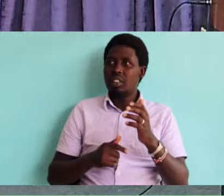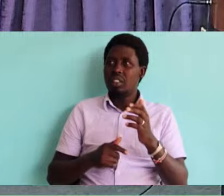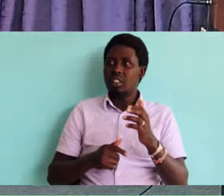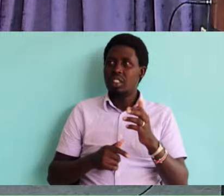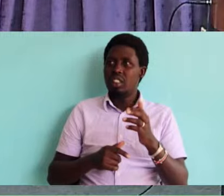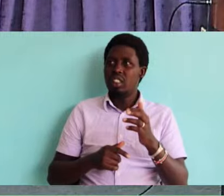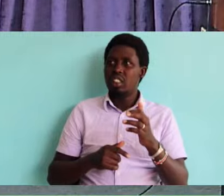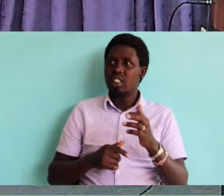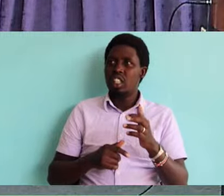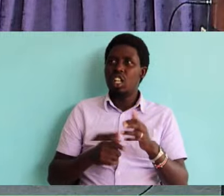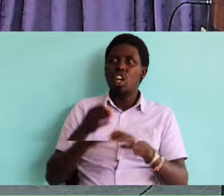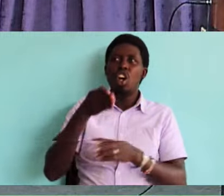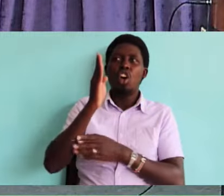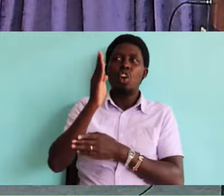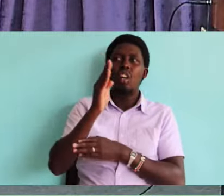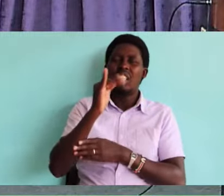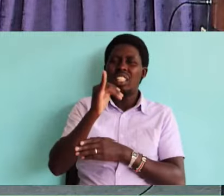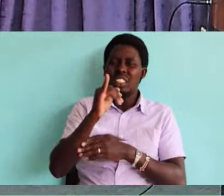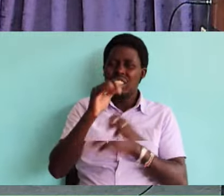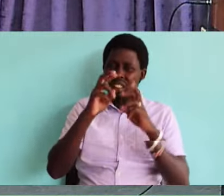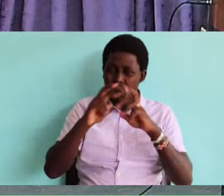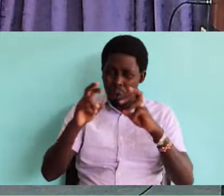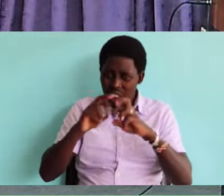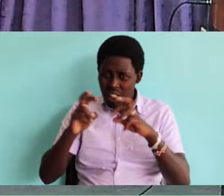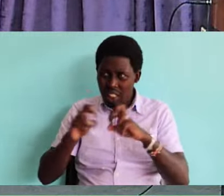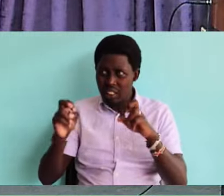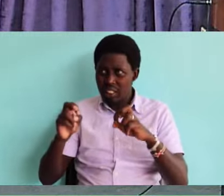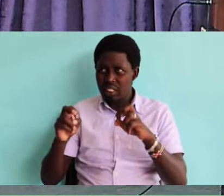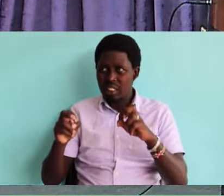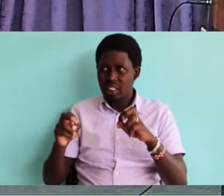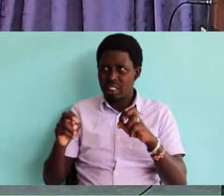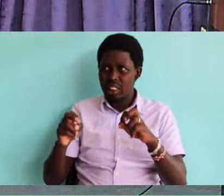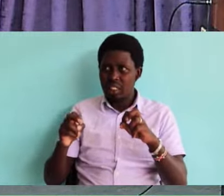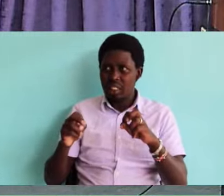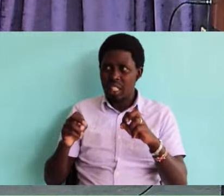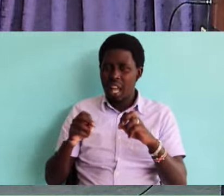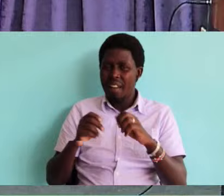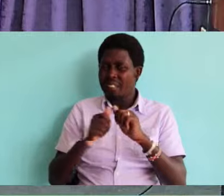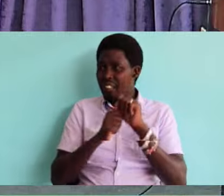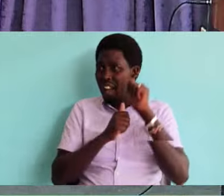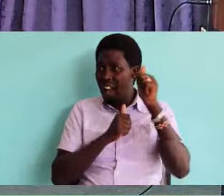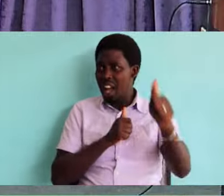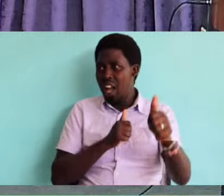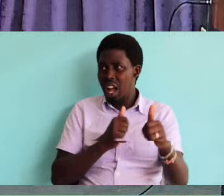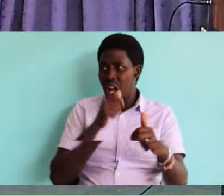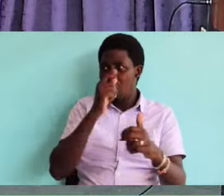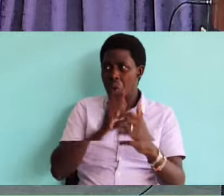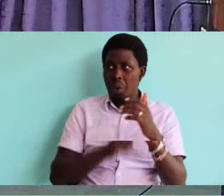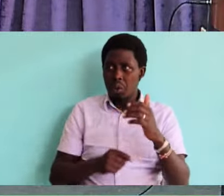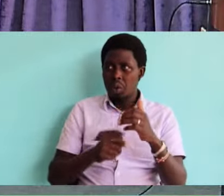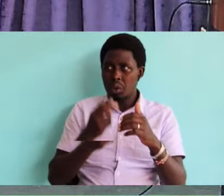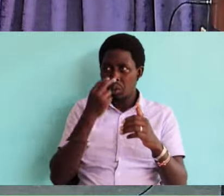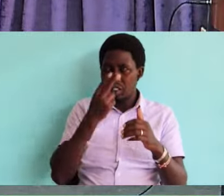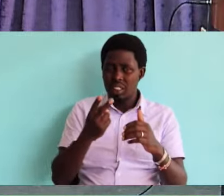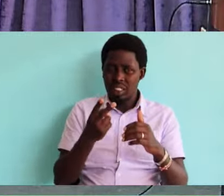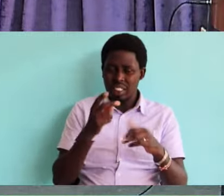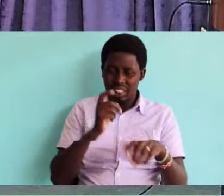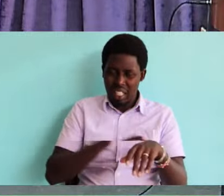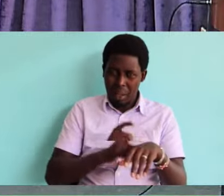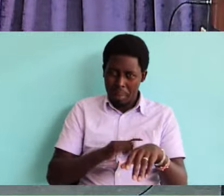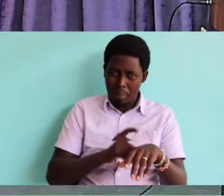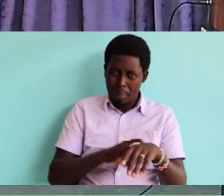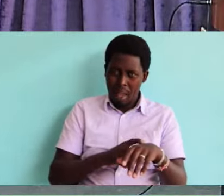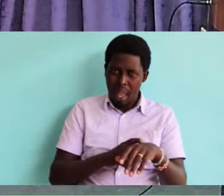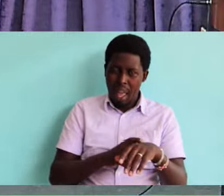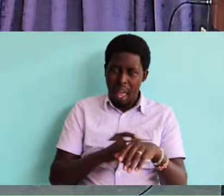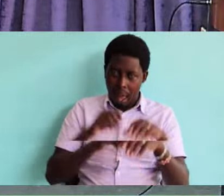God is looking beyond what we can see. When Abel and Cain went before